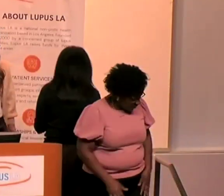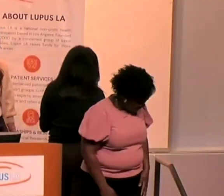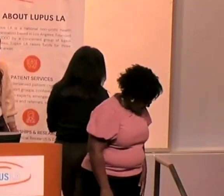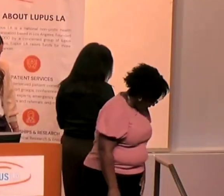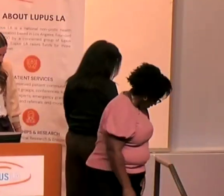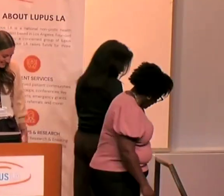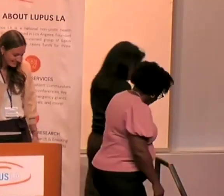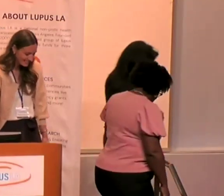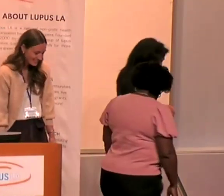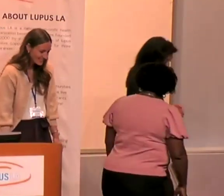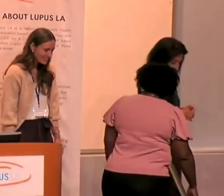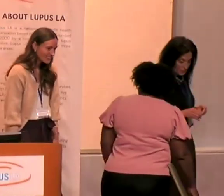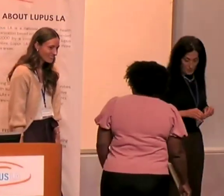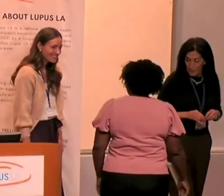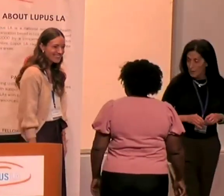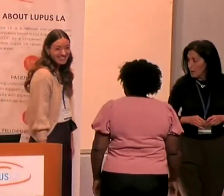doing that.